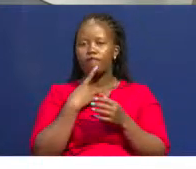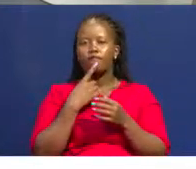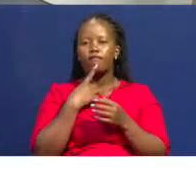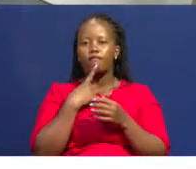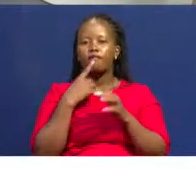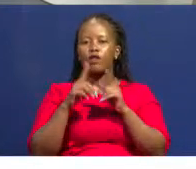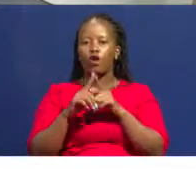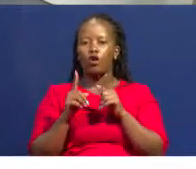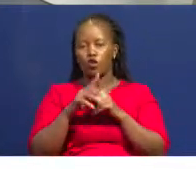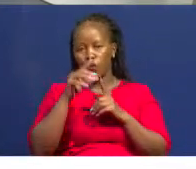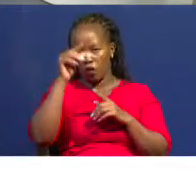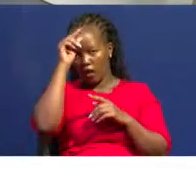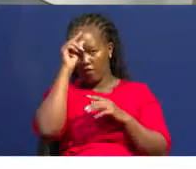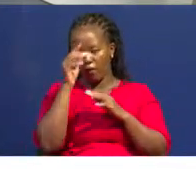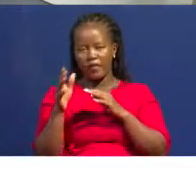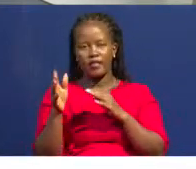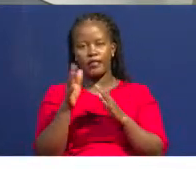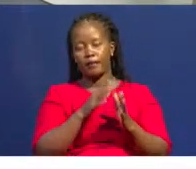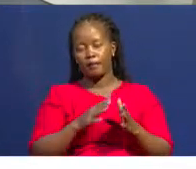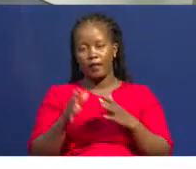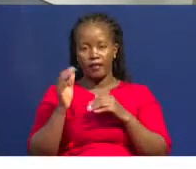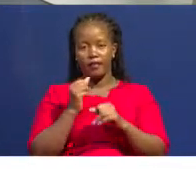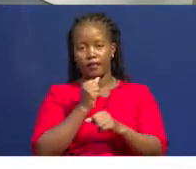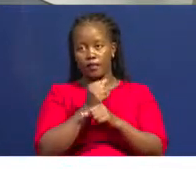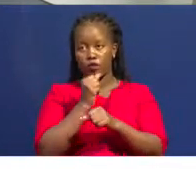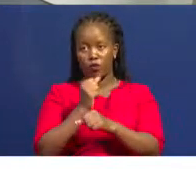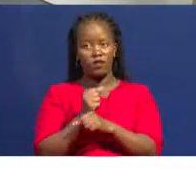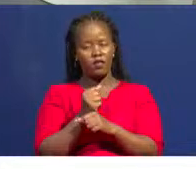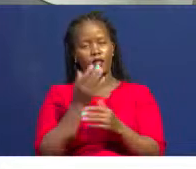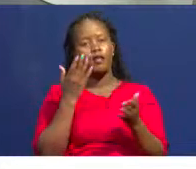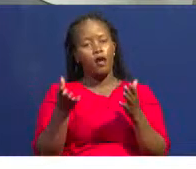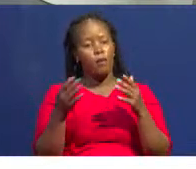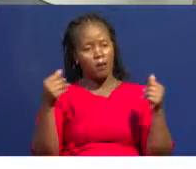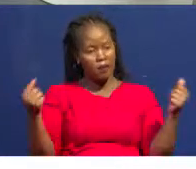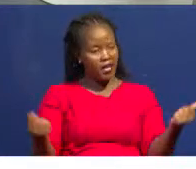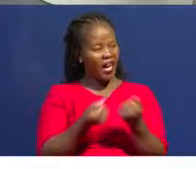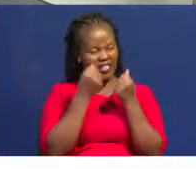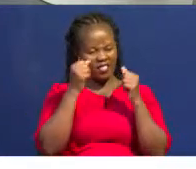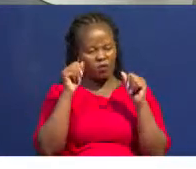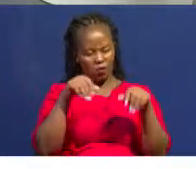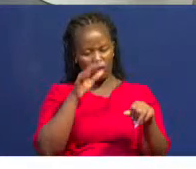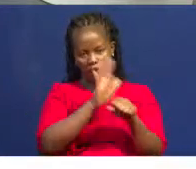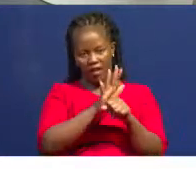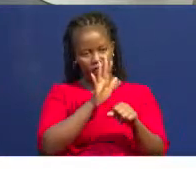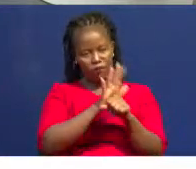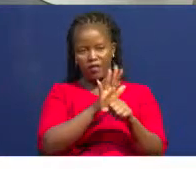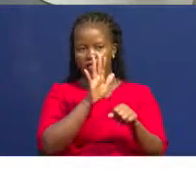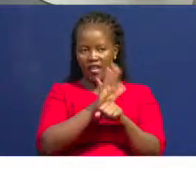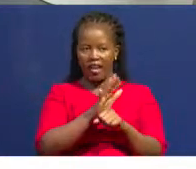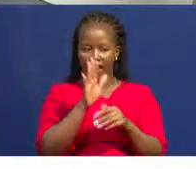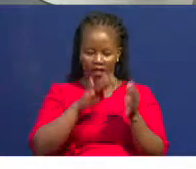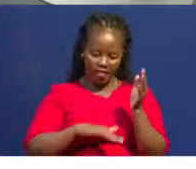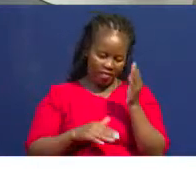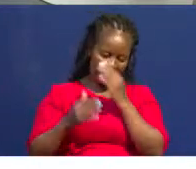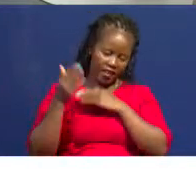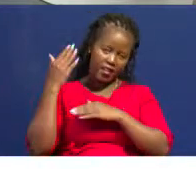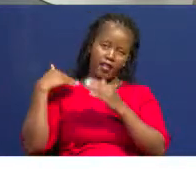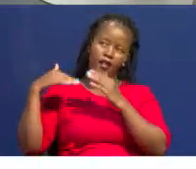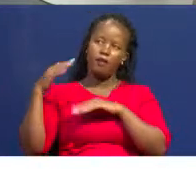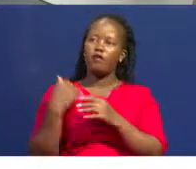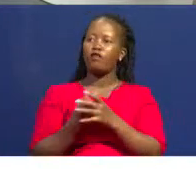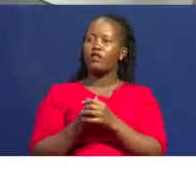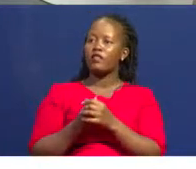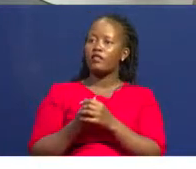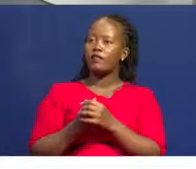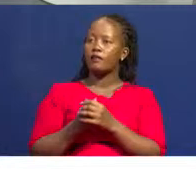that the government is doing as we speak, these accidents could be a little bit higher than they are. Let me tell you, if we continue